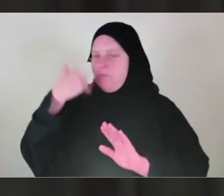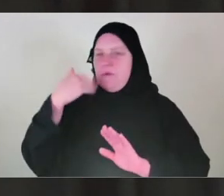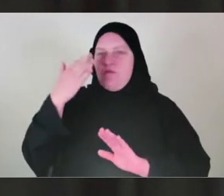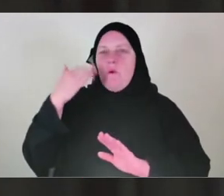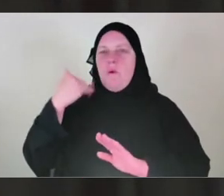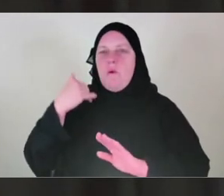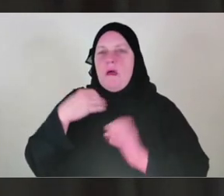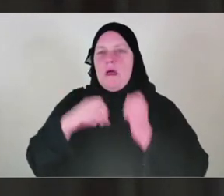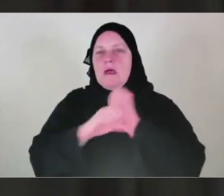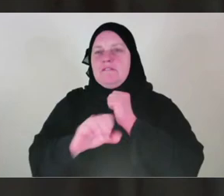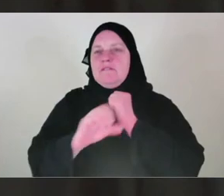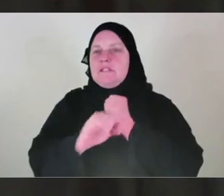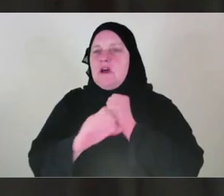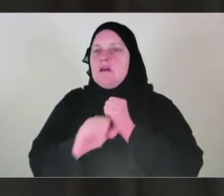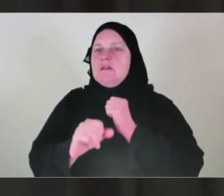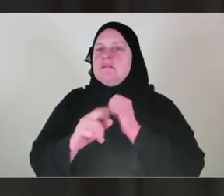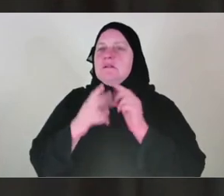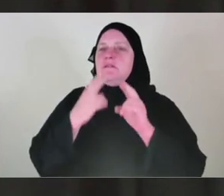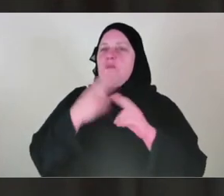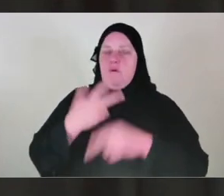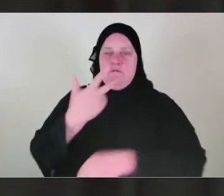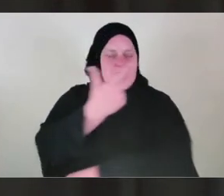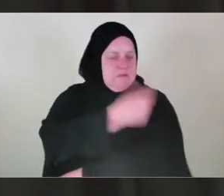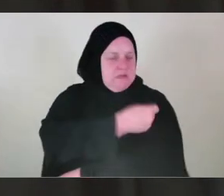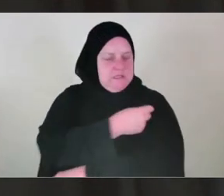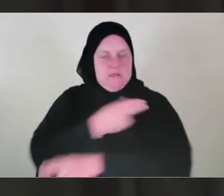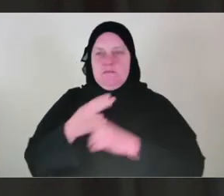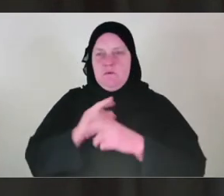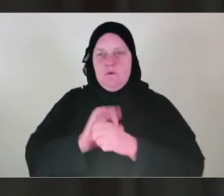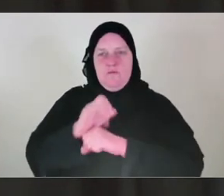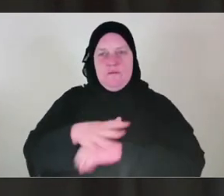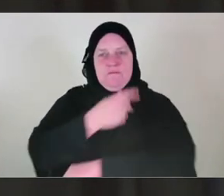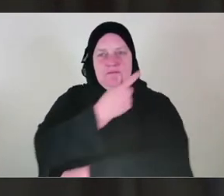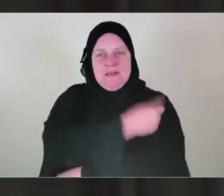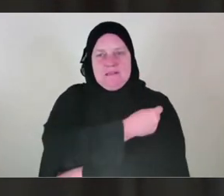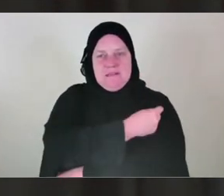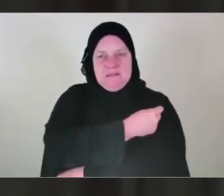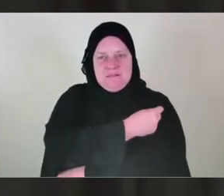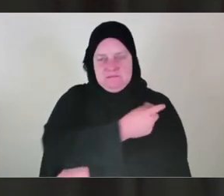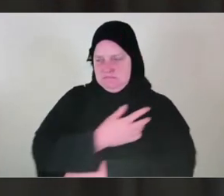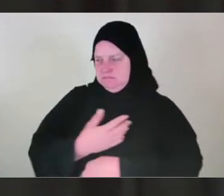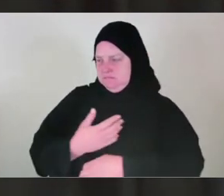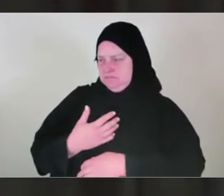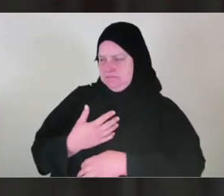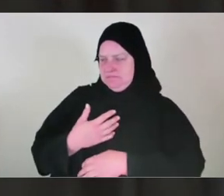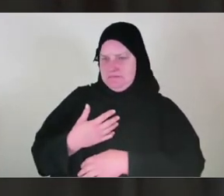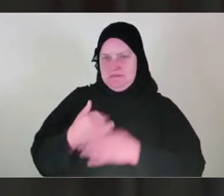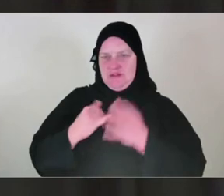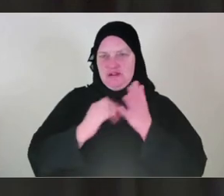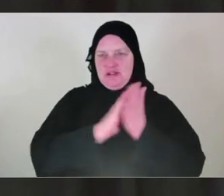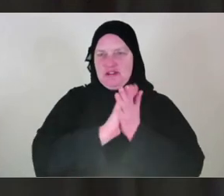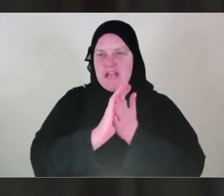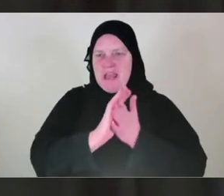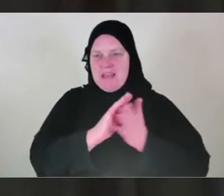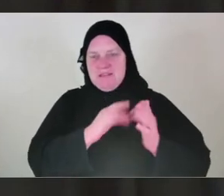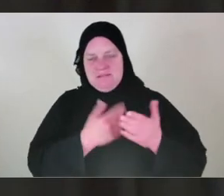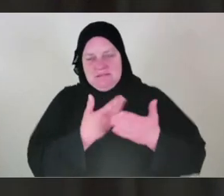as Larry. I don't know why, but that's the situation that was there at the time.